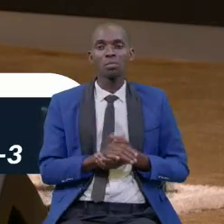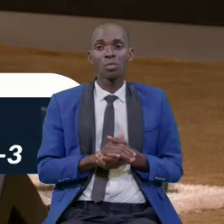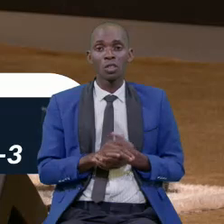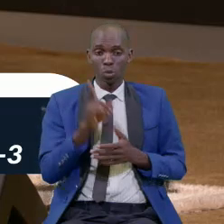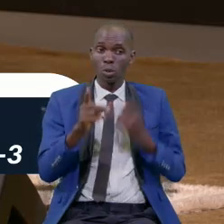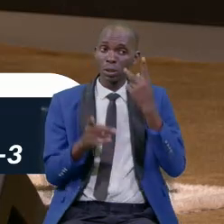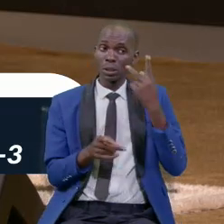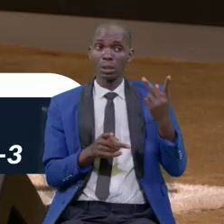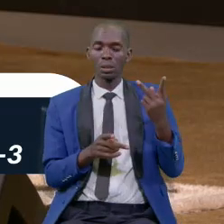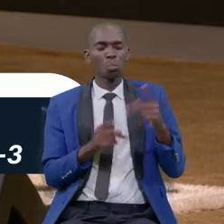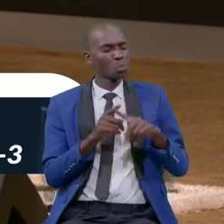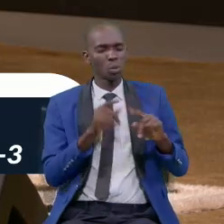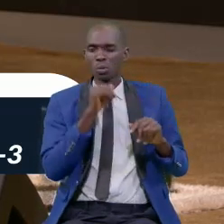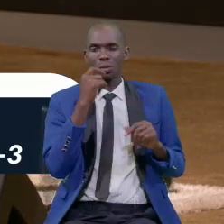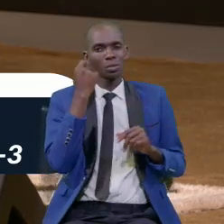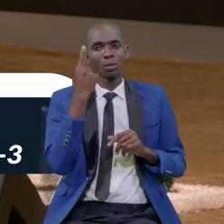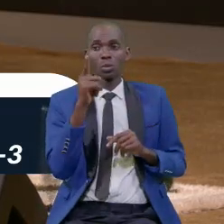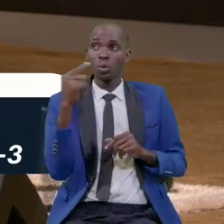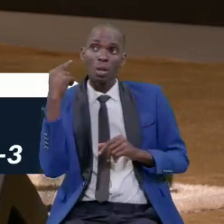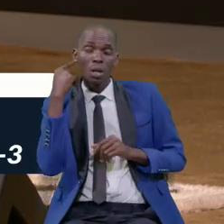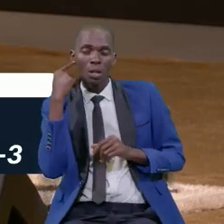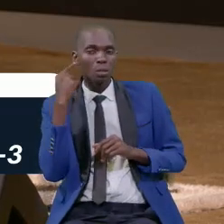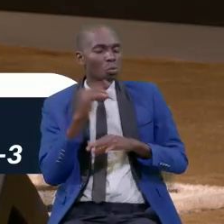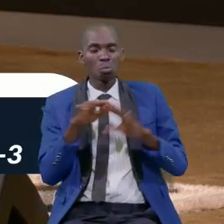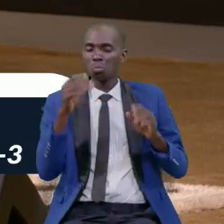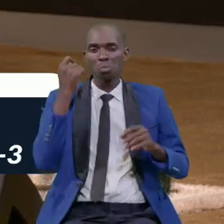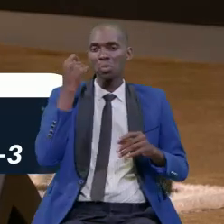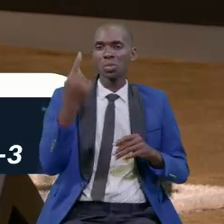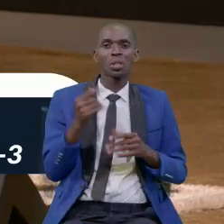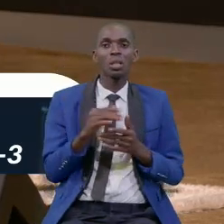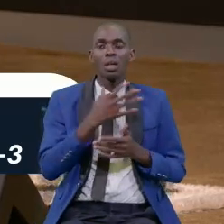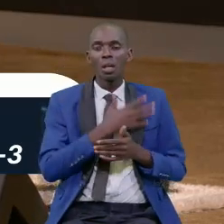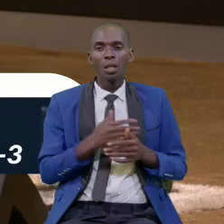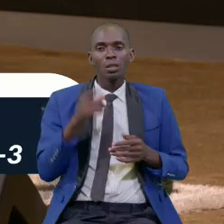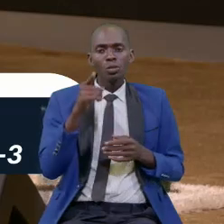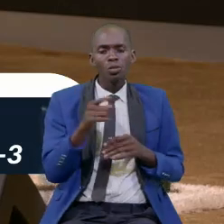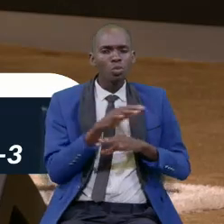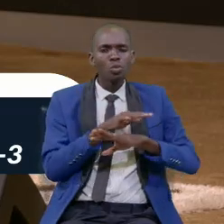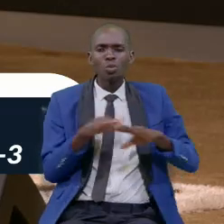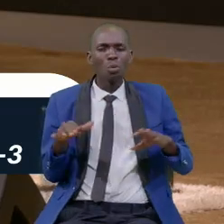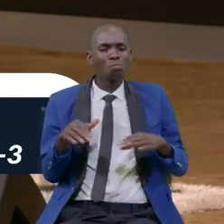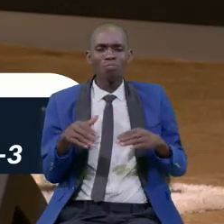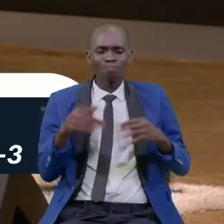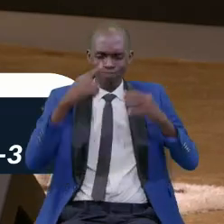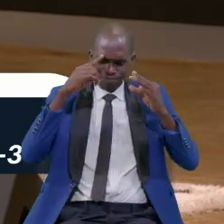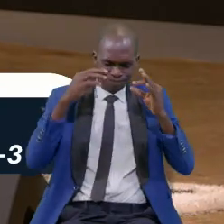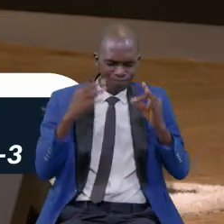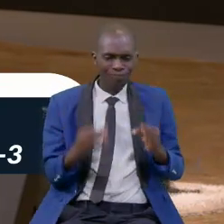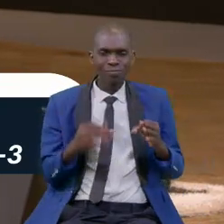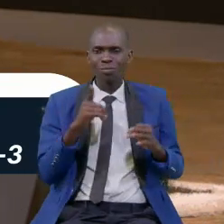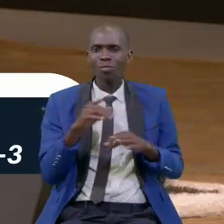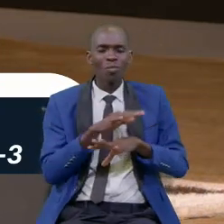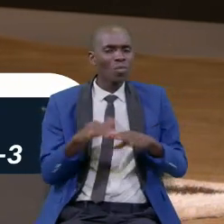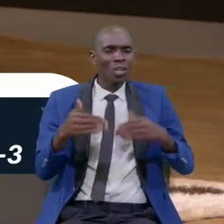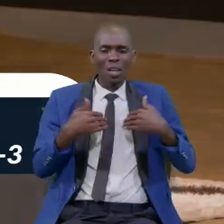see, you don't perceive. You hear, you don't understand. And you don't make any conclusion, you don't have